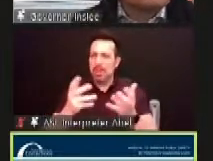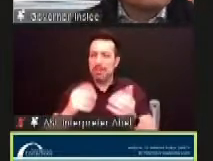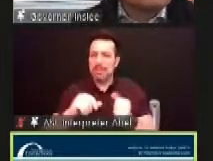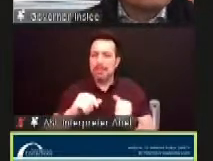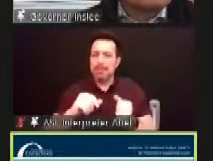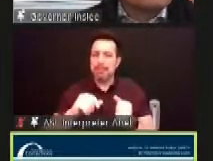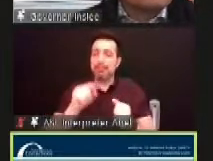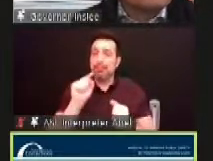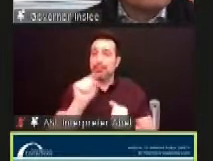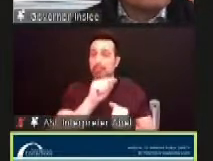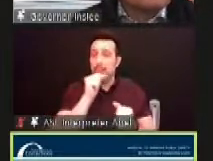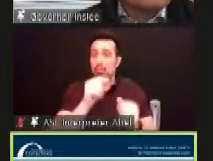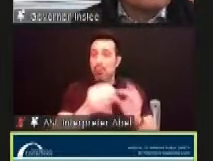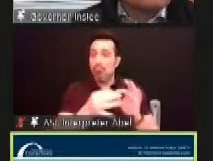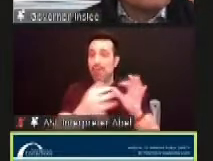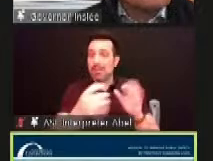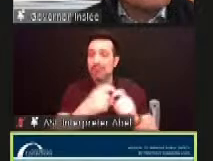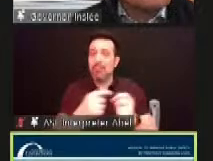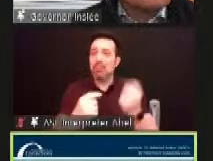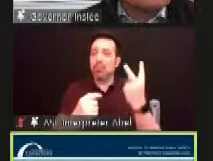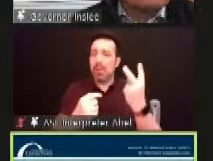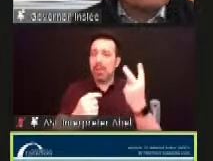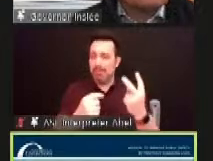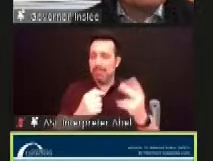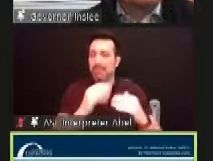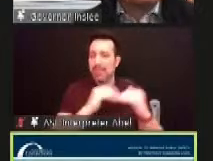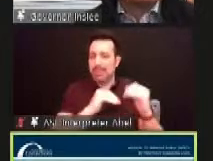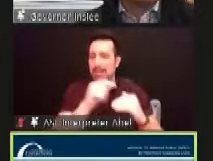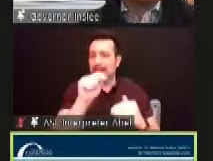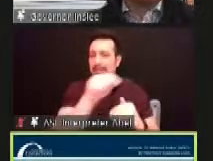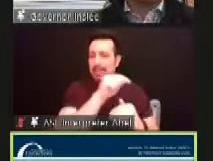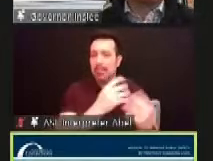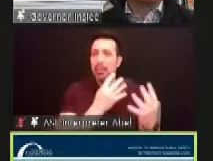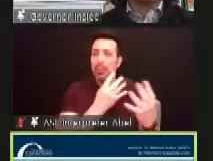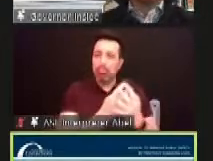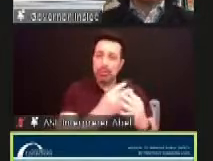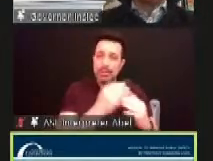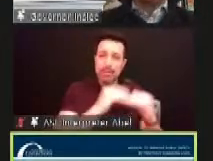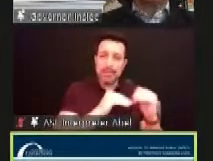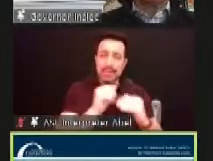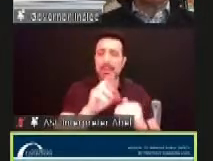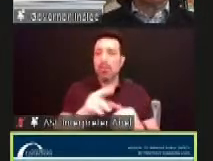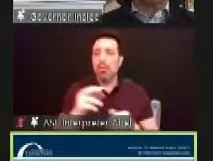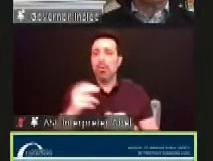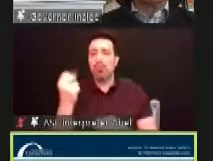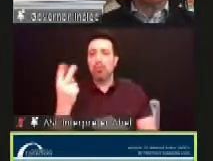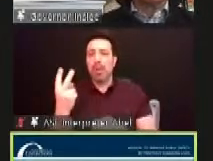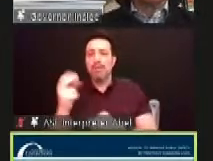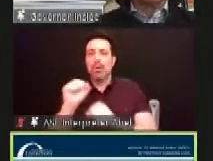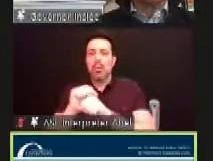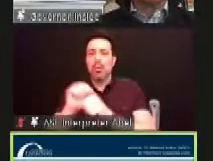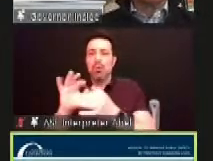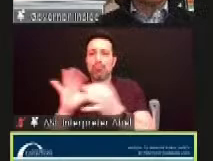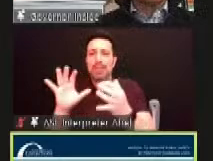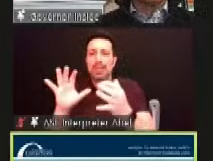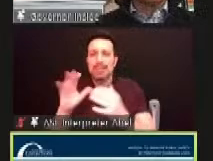individual to release from one of our 12 facilities, our prison facilities, or 12 of our work release facilities, it's critical that an individual